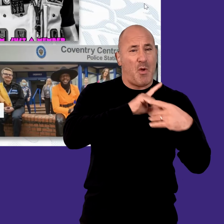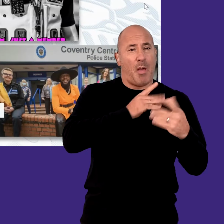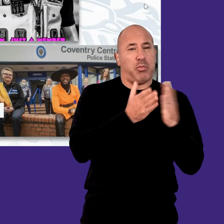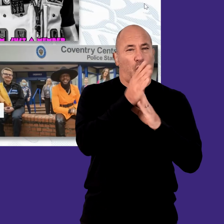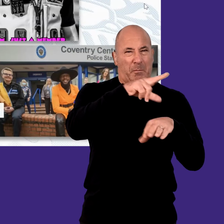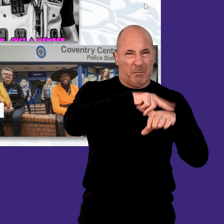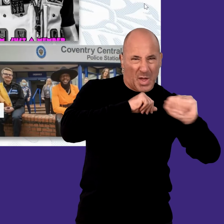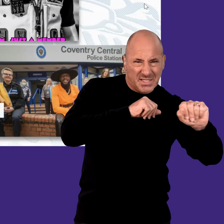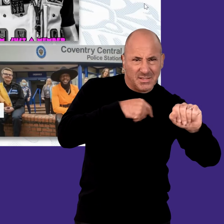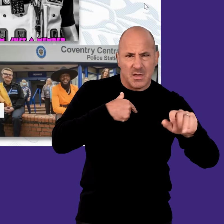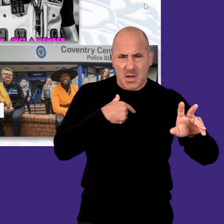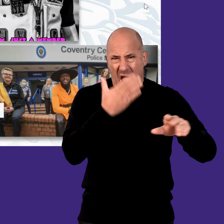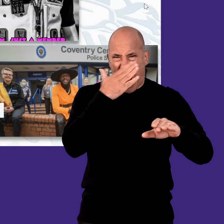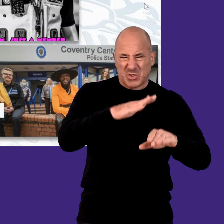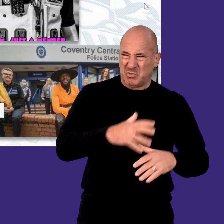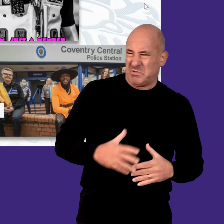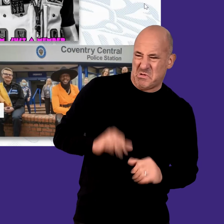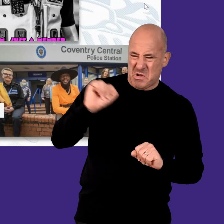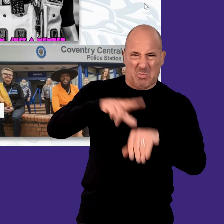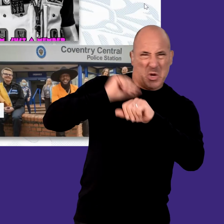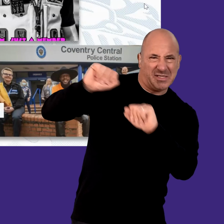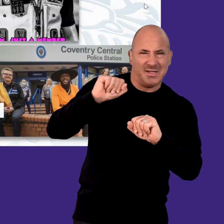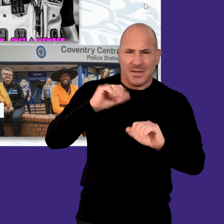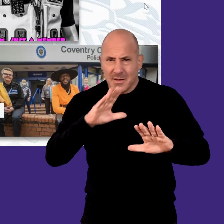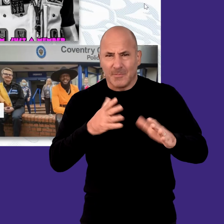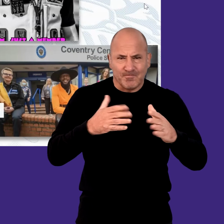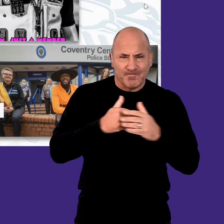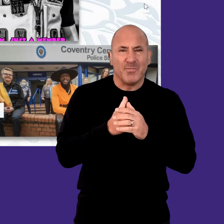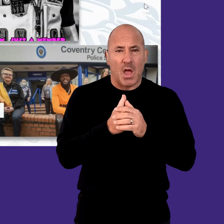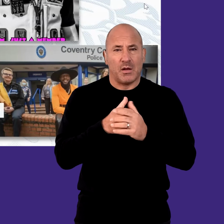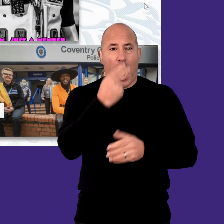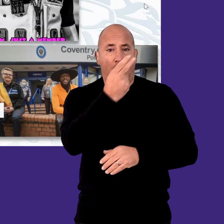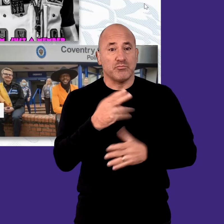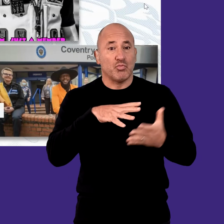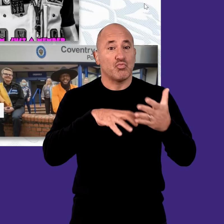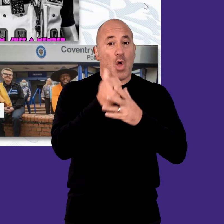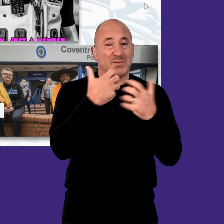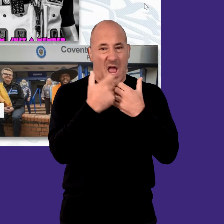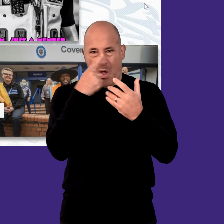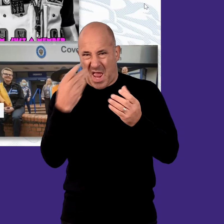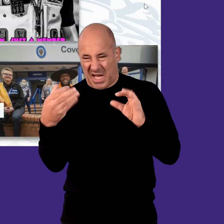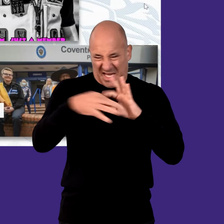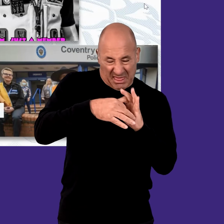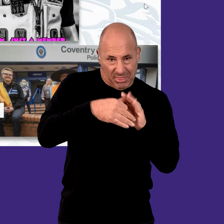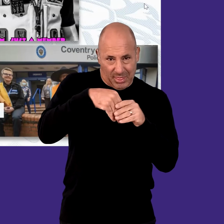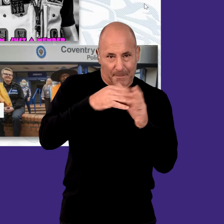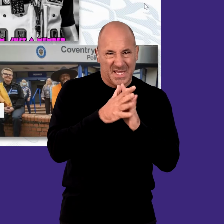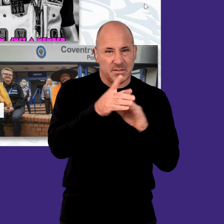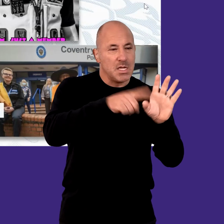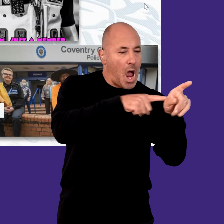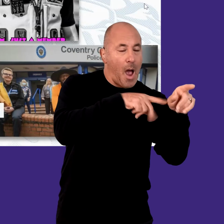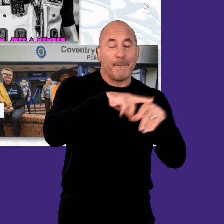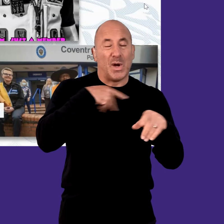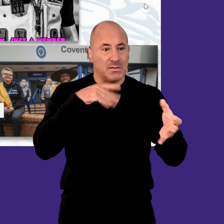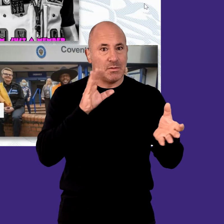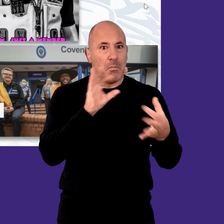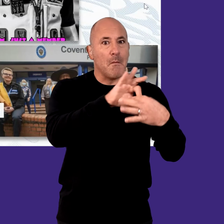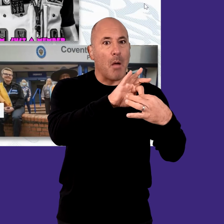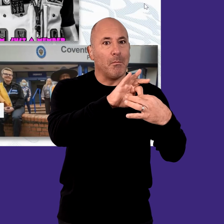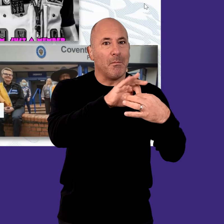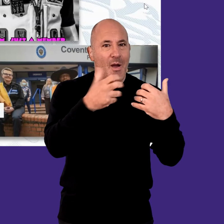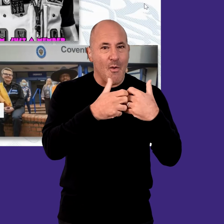experiences were of the police and how that shaped their attitudes and perceptions. And then what role arts and culture might have to play in building bridges between